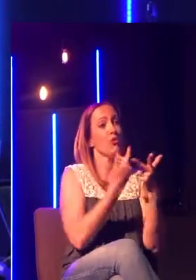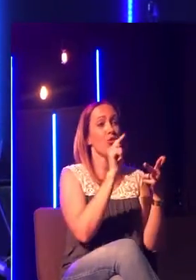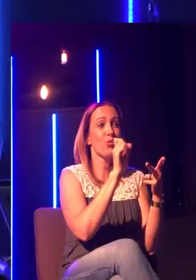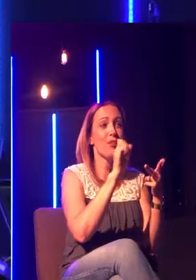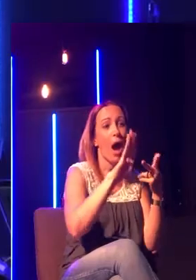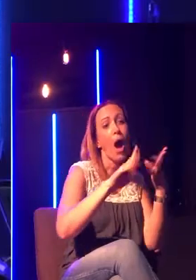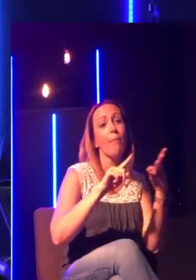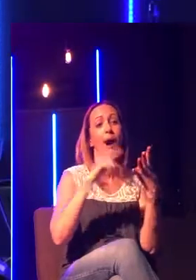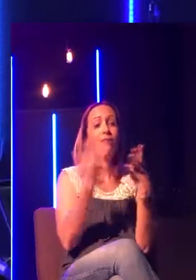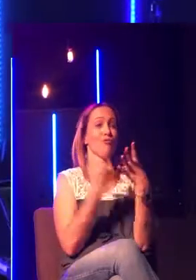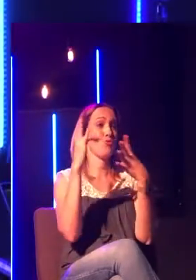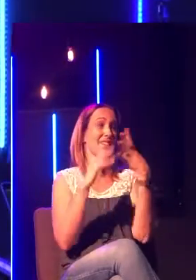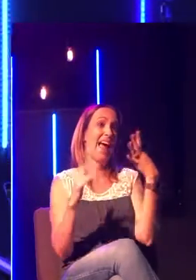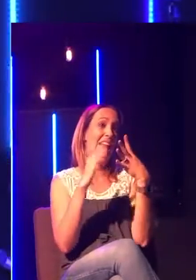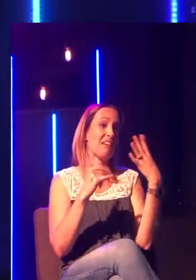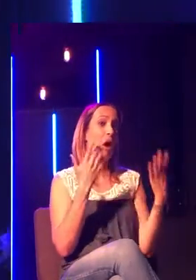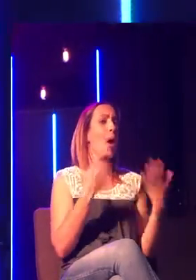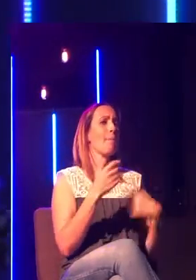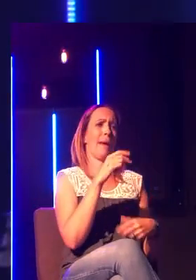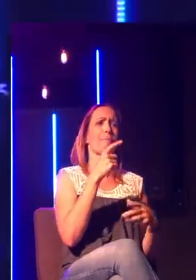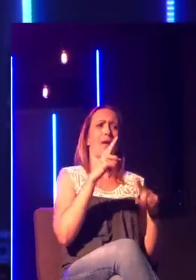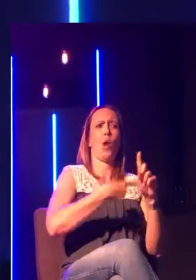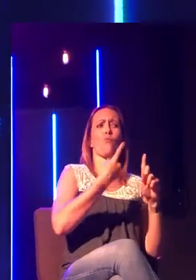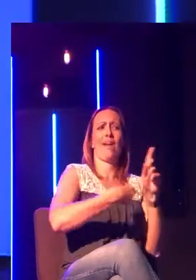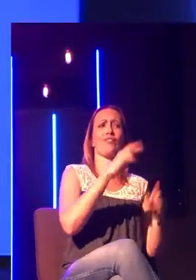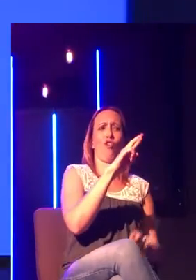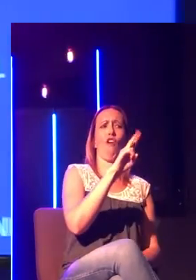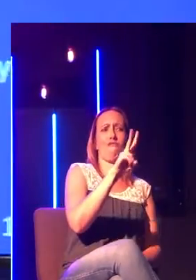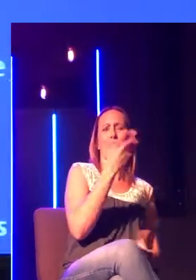tent. Might rent an RV in the process, but